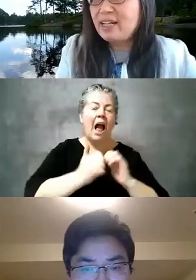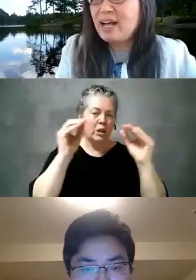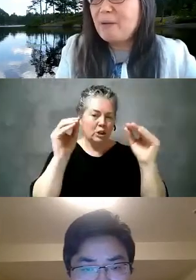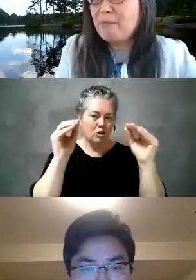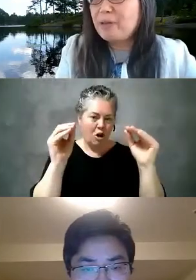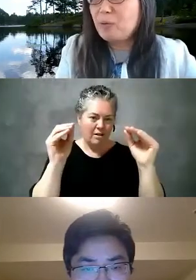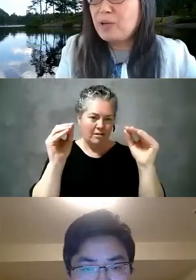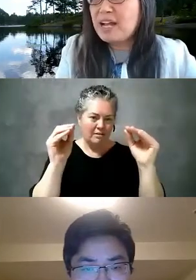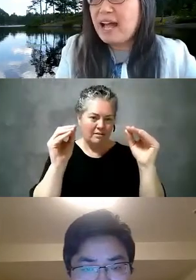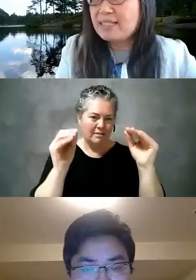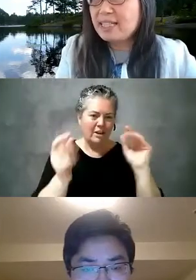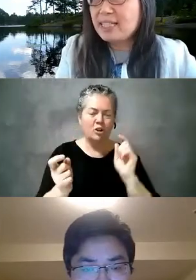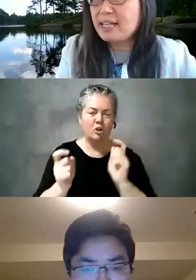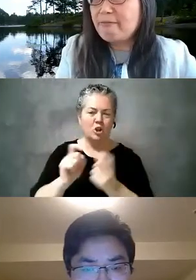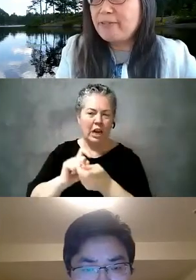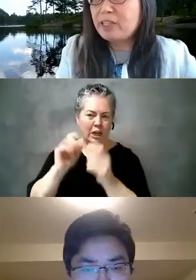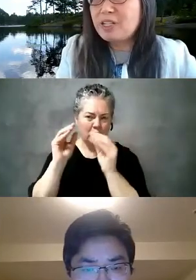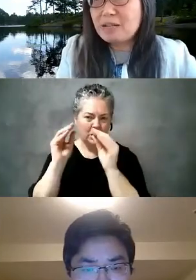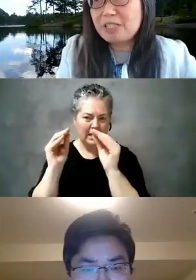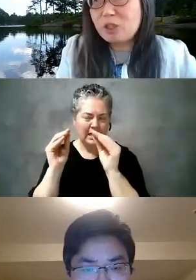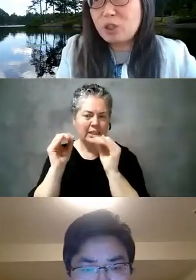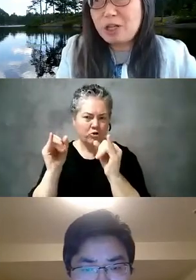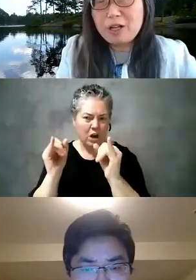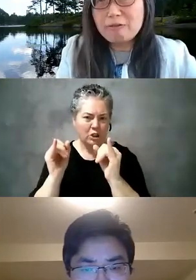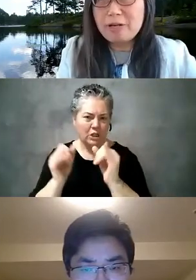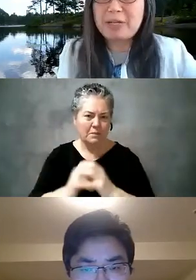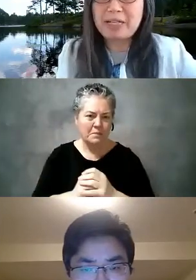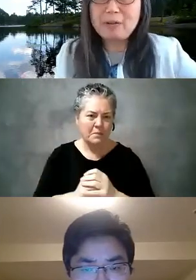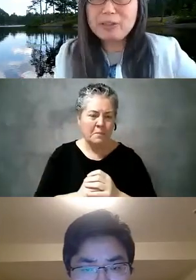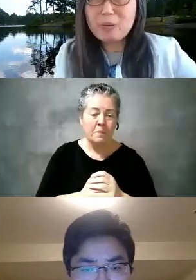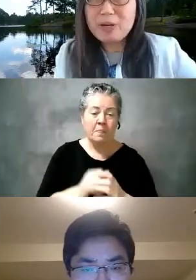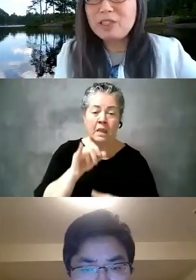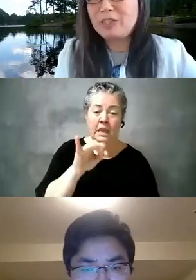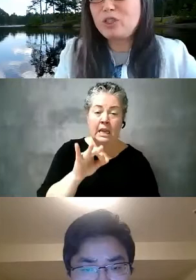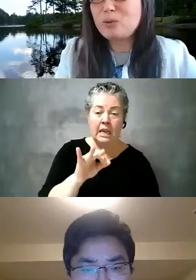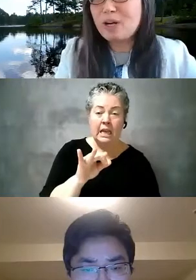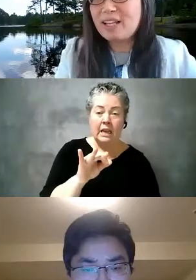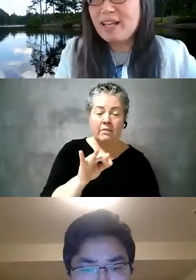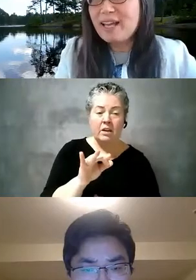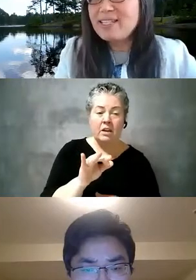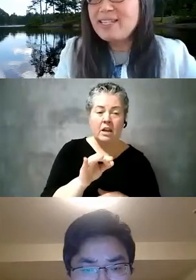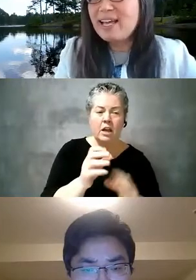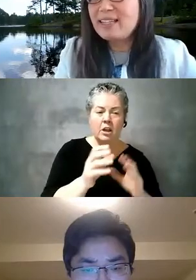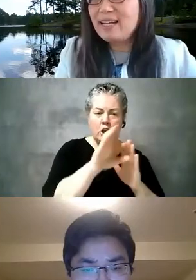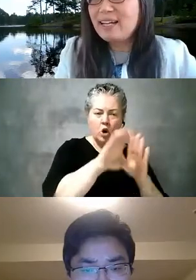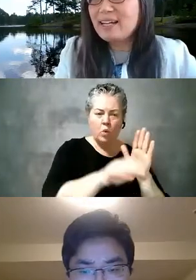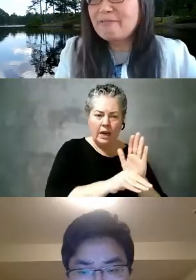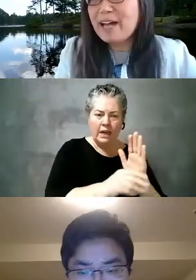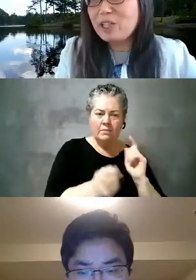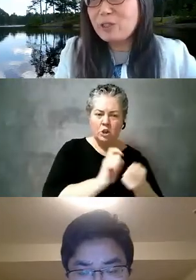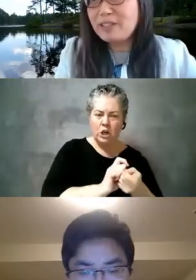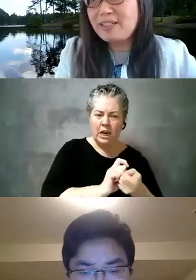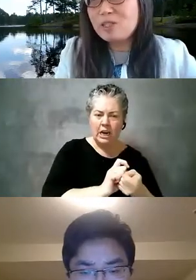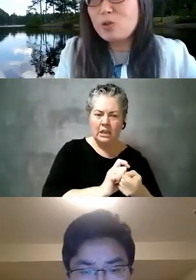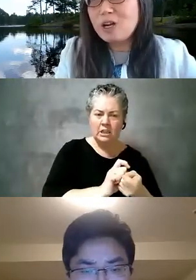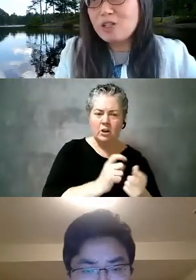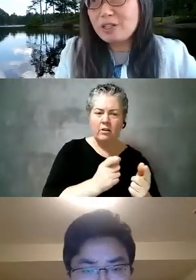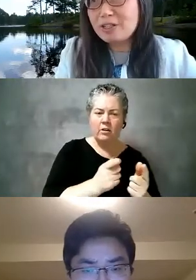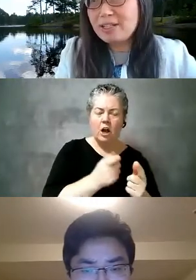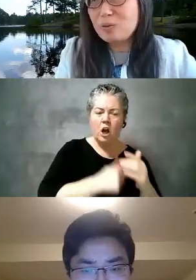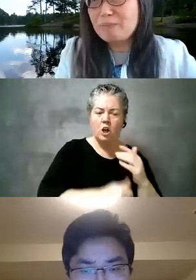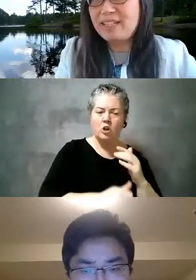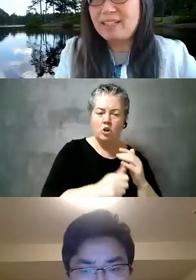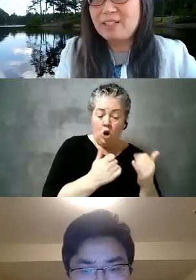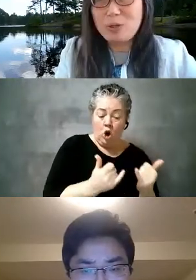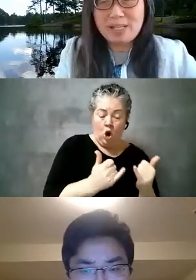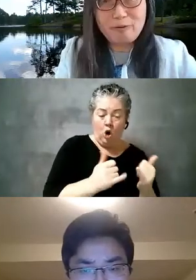Here, we are asking if the curriculum is changed from the current one to the new one, yet counterfactually, the instruction